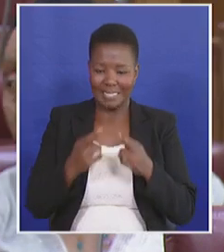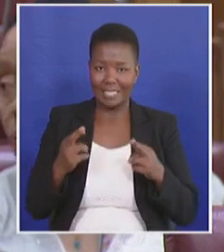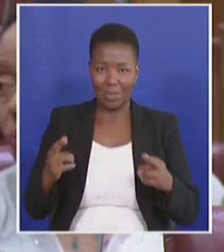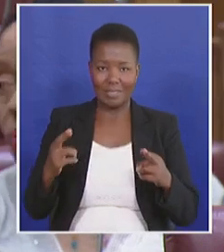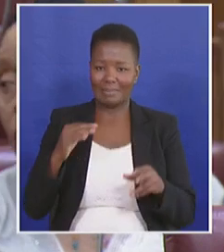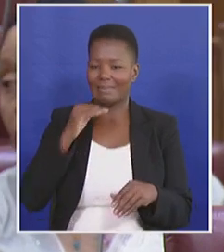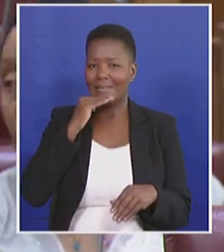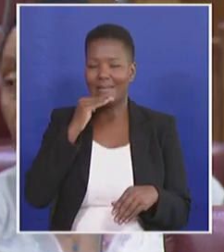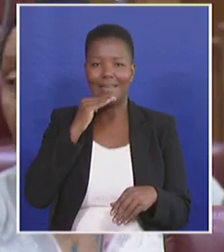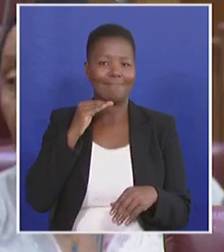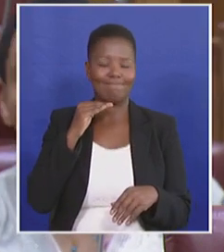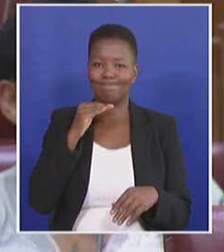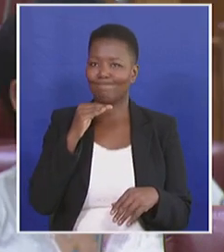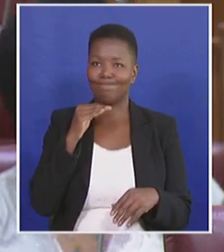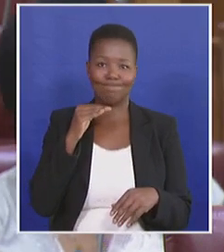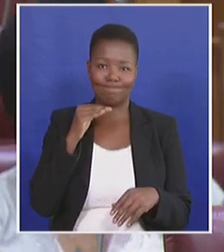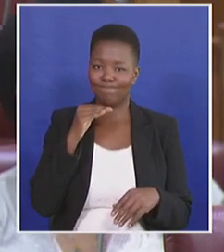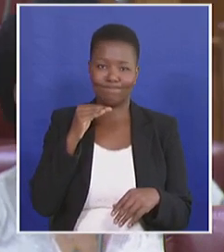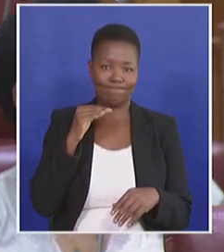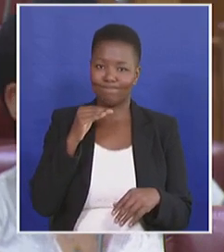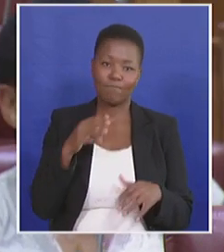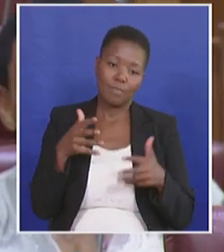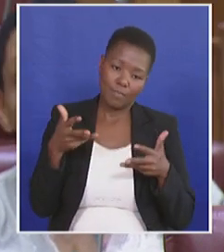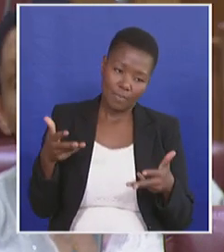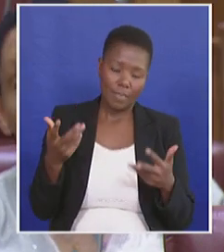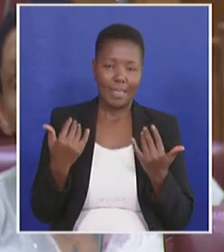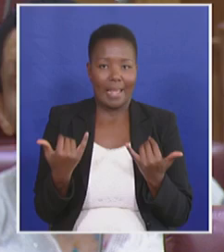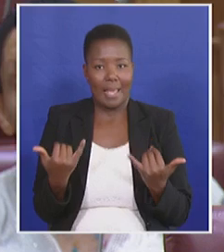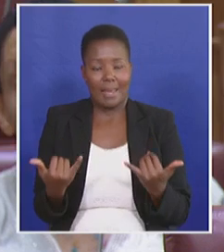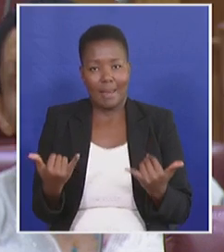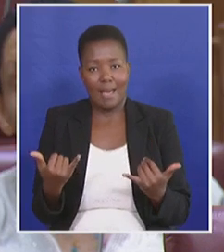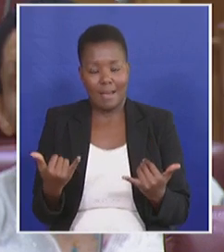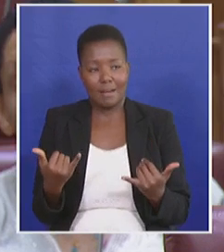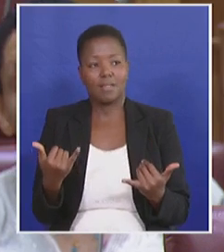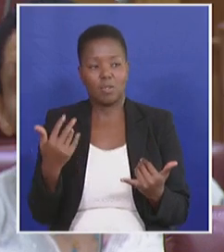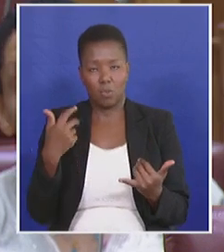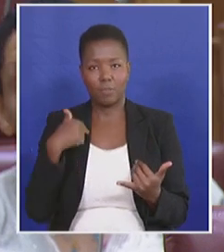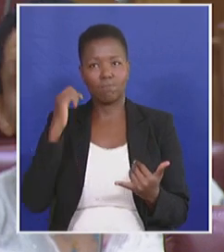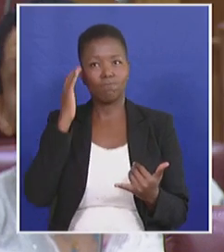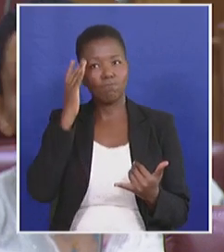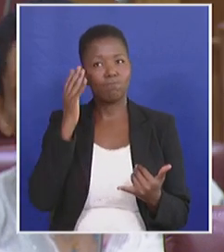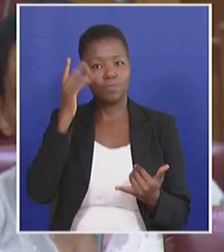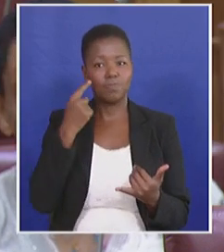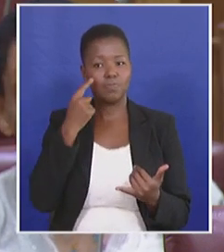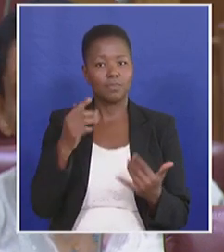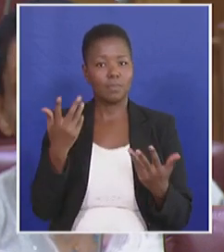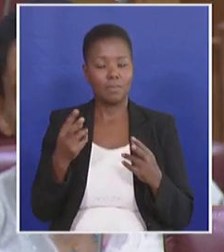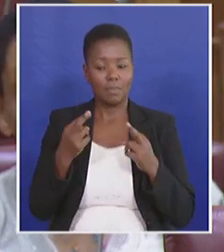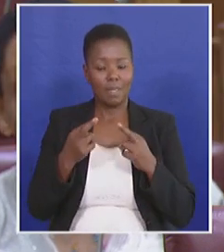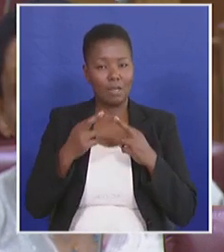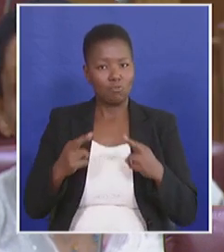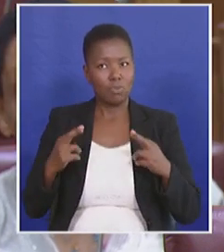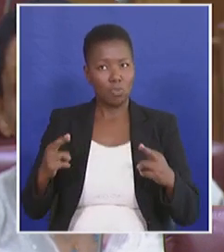at our disposal and so forth. So we are also beginning to look at our resource allocation